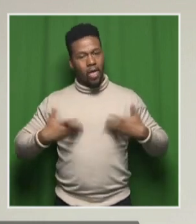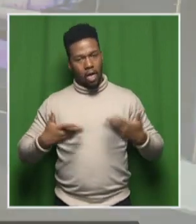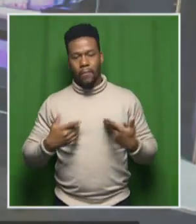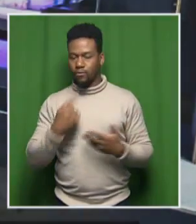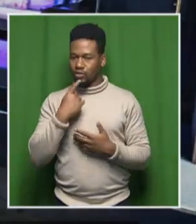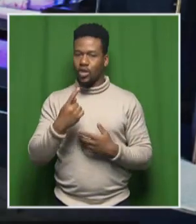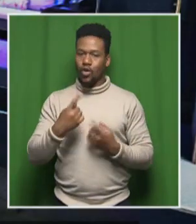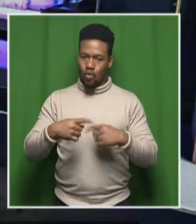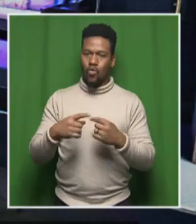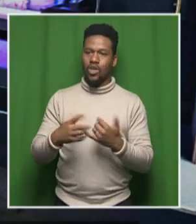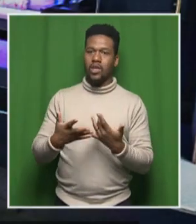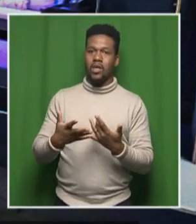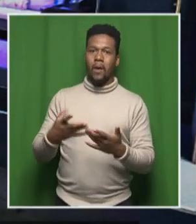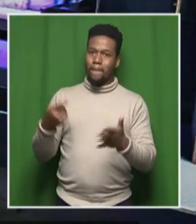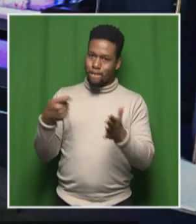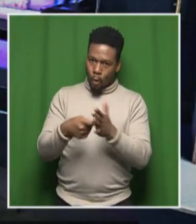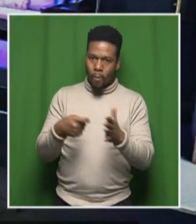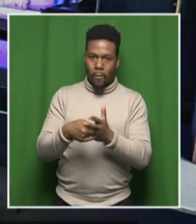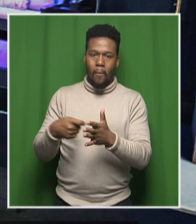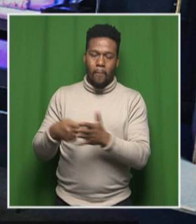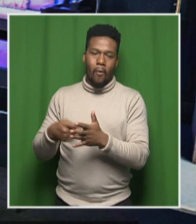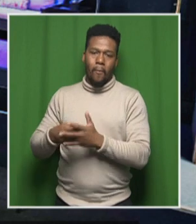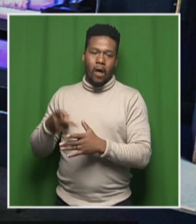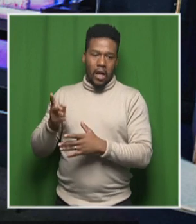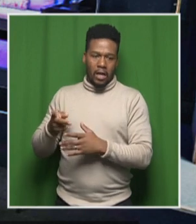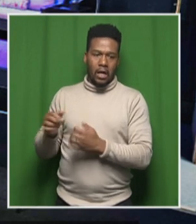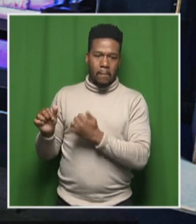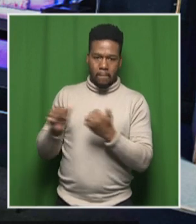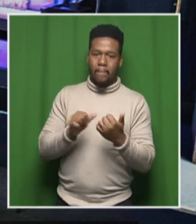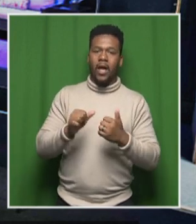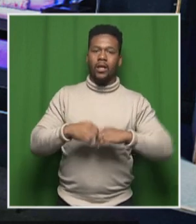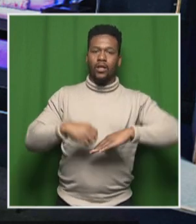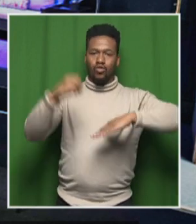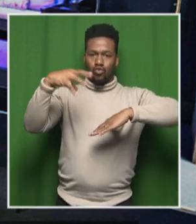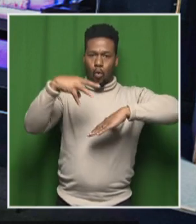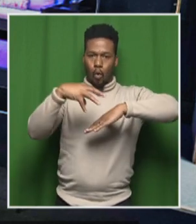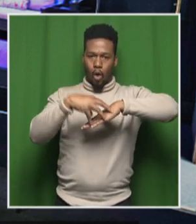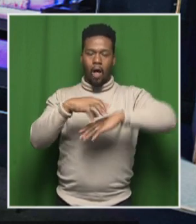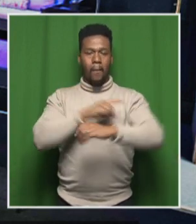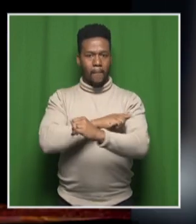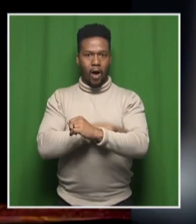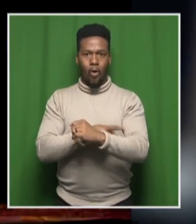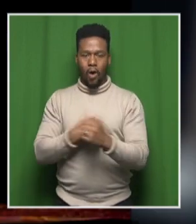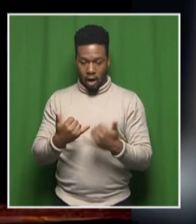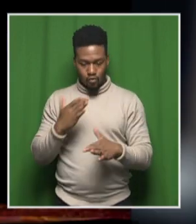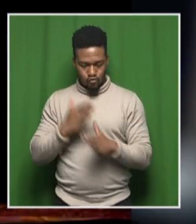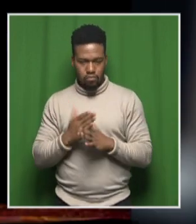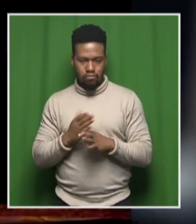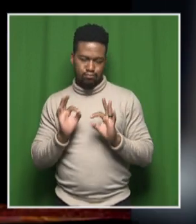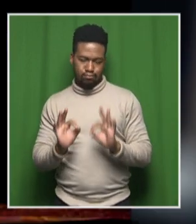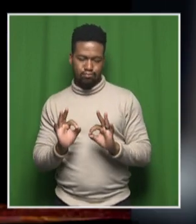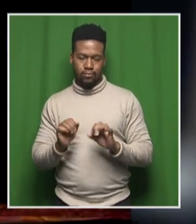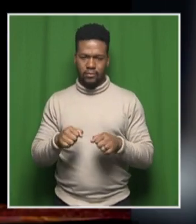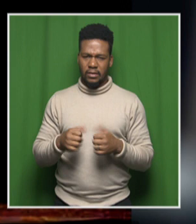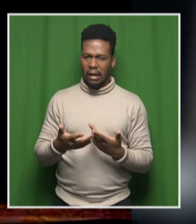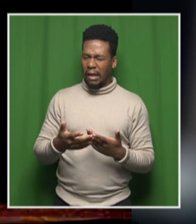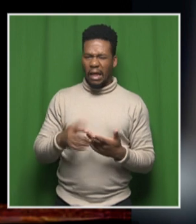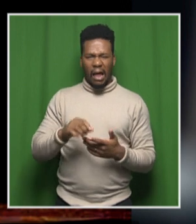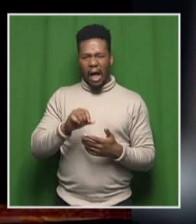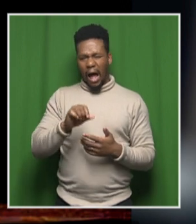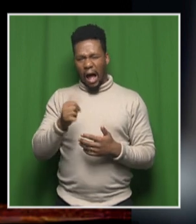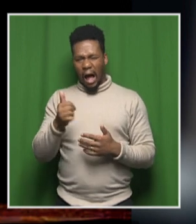to get our solar also up and running fairly quickly. We didn't do any real improvements to the